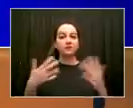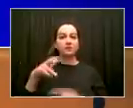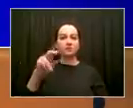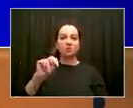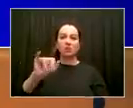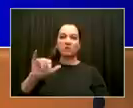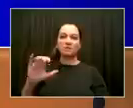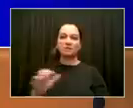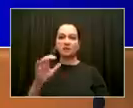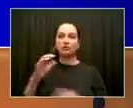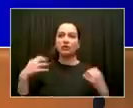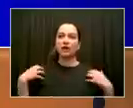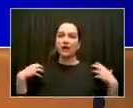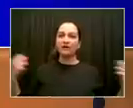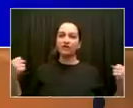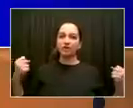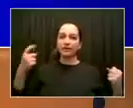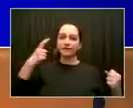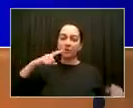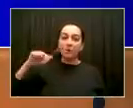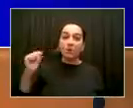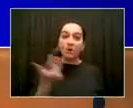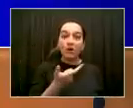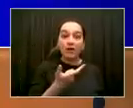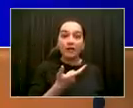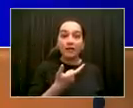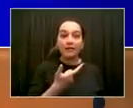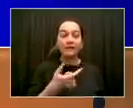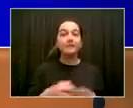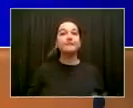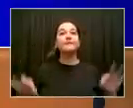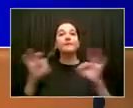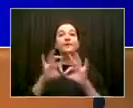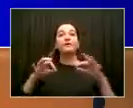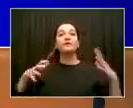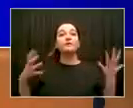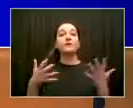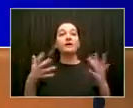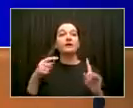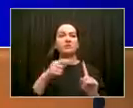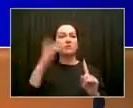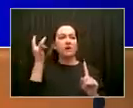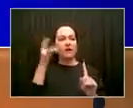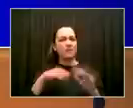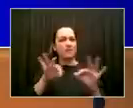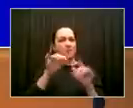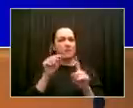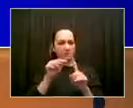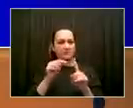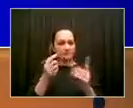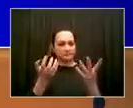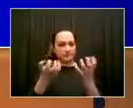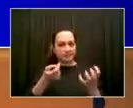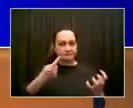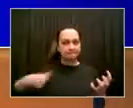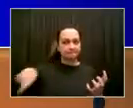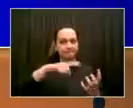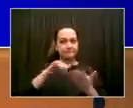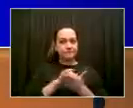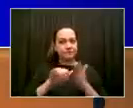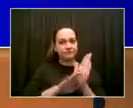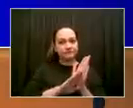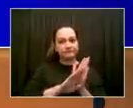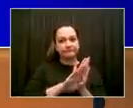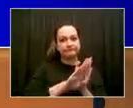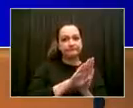people can fulfill their hopes, where everyone has an opportunity. That's what we need to create. That spans